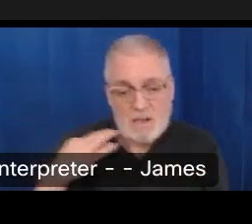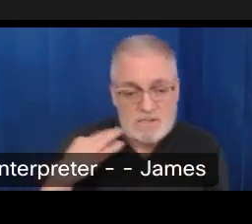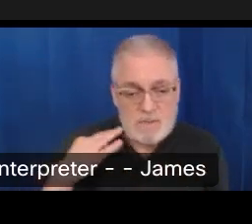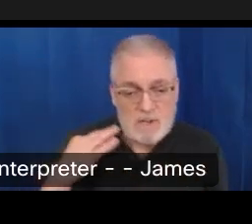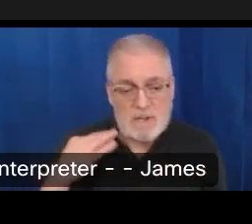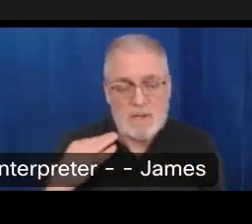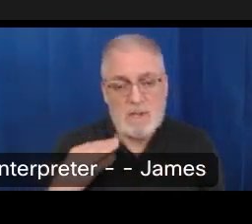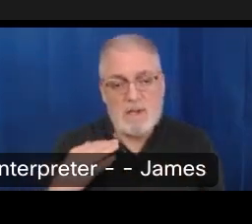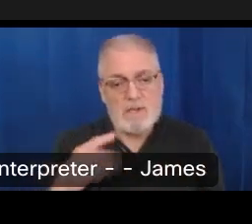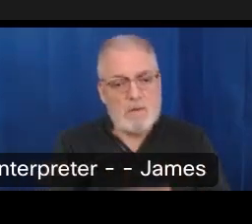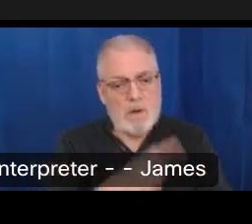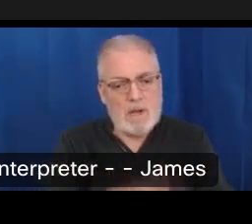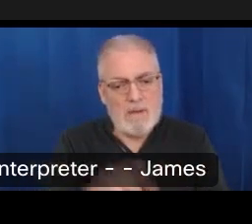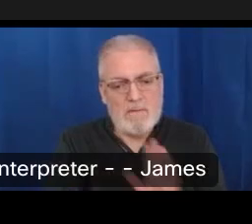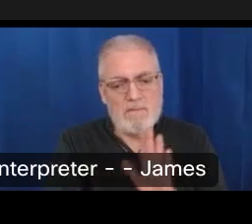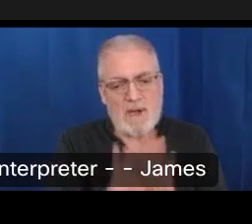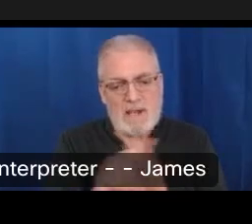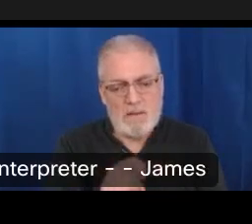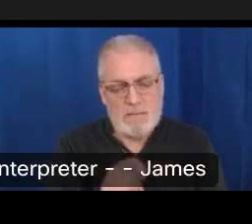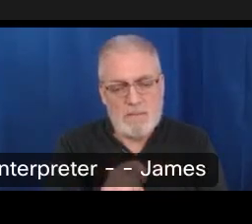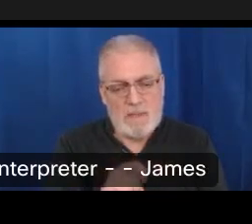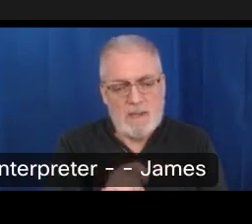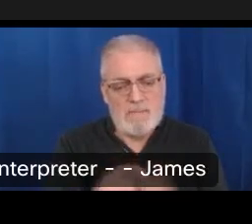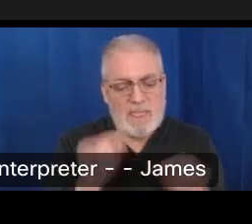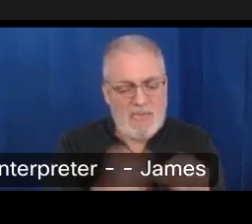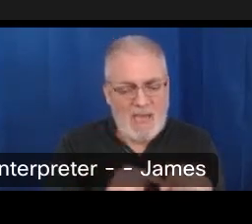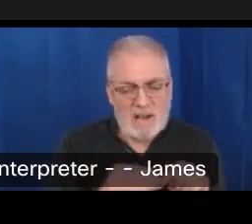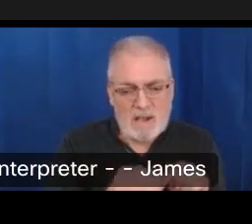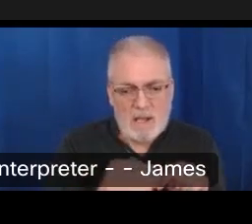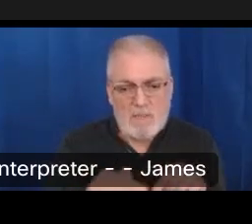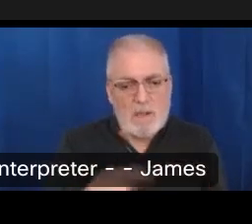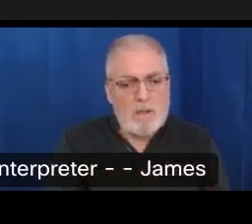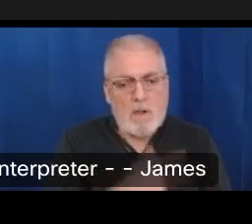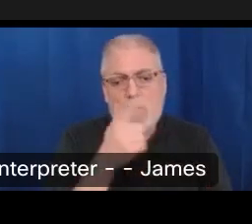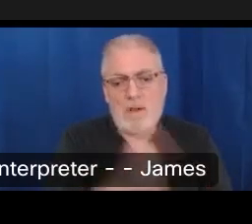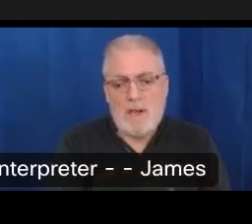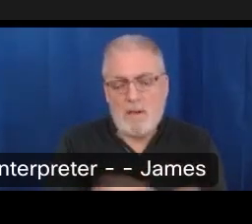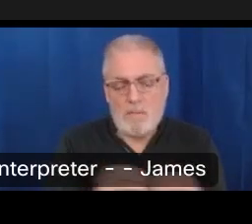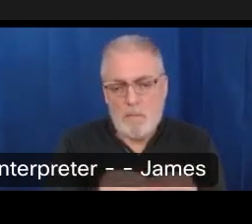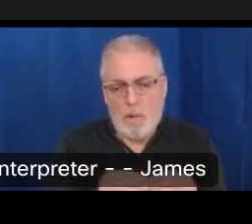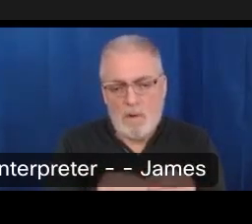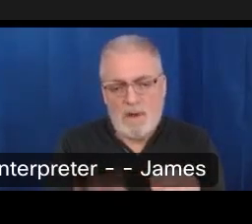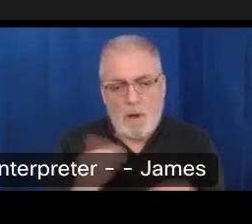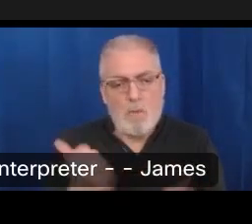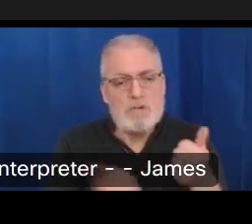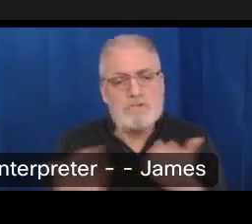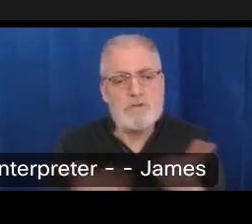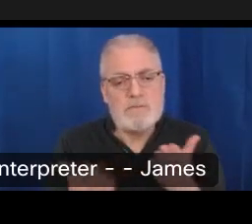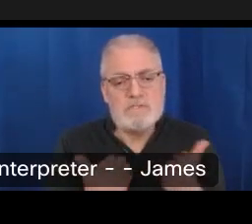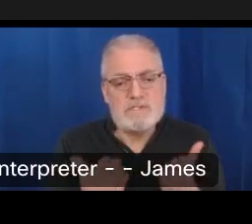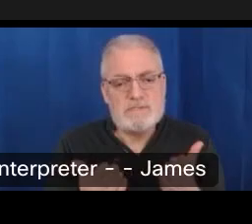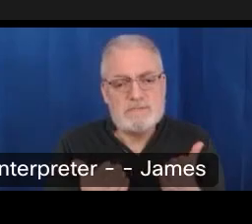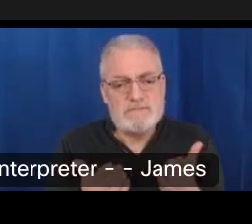for access to a variety of services. And if there were more transparency for parents or self-advocates and they